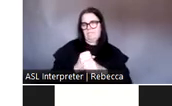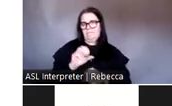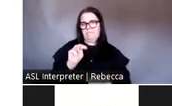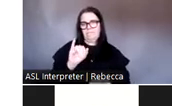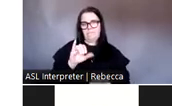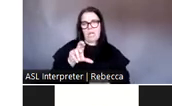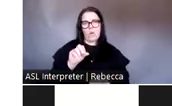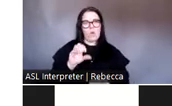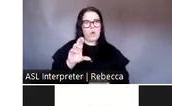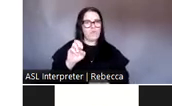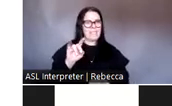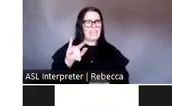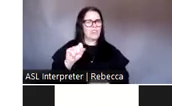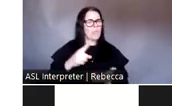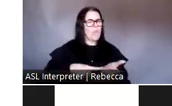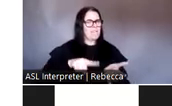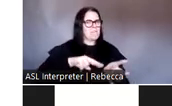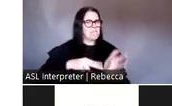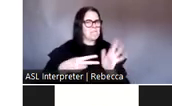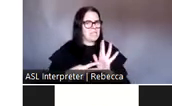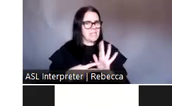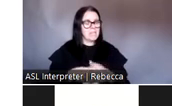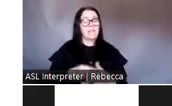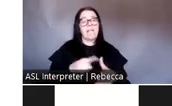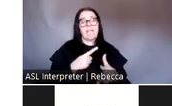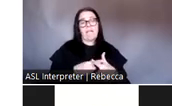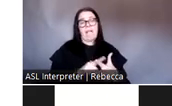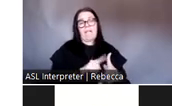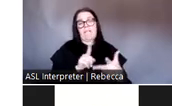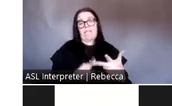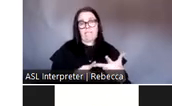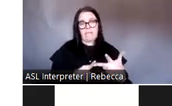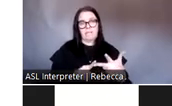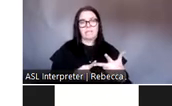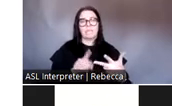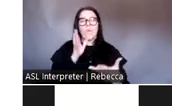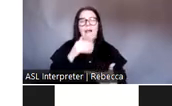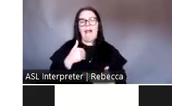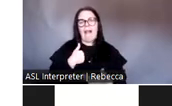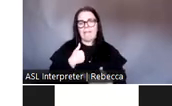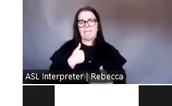kind of an internal Q&A about seven subtopics around micro-credentials.